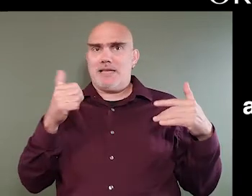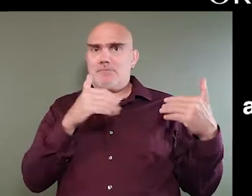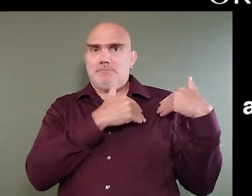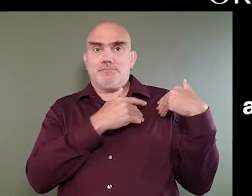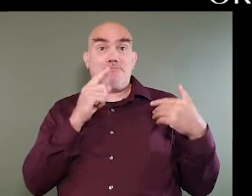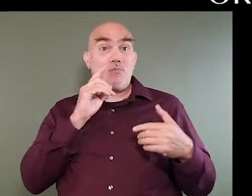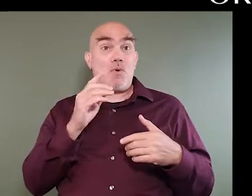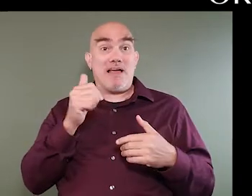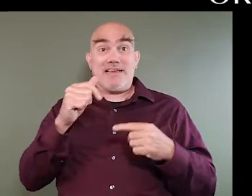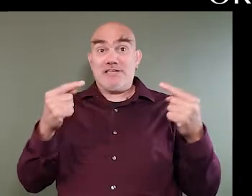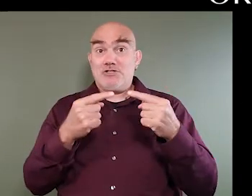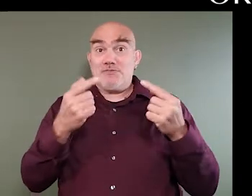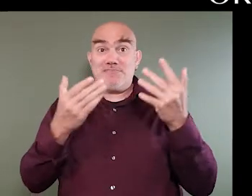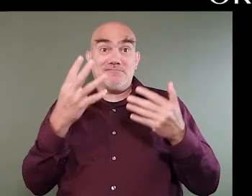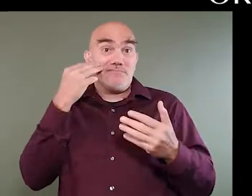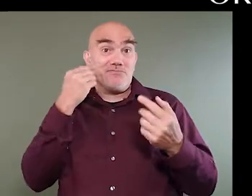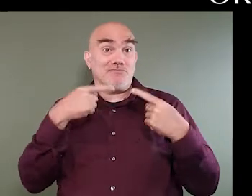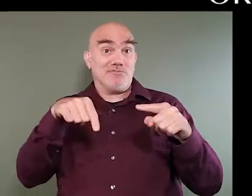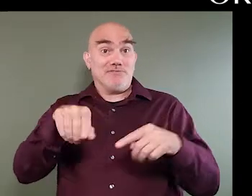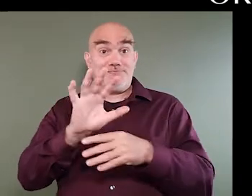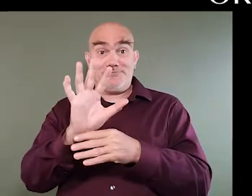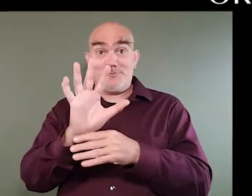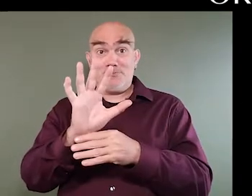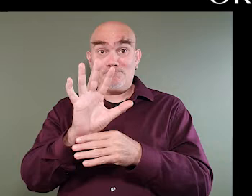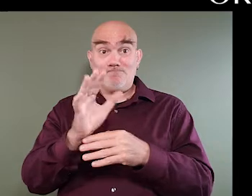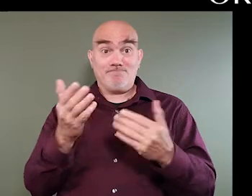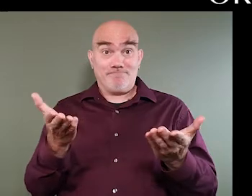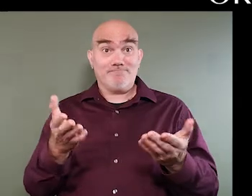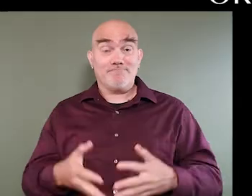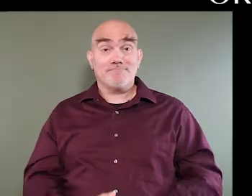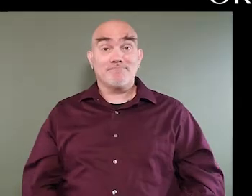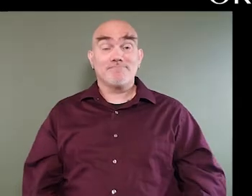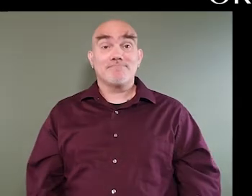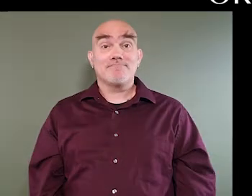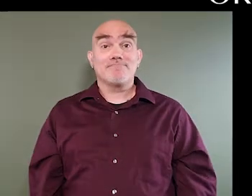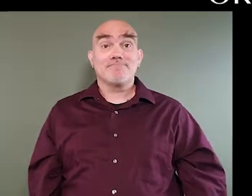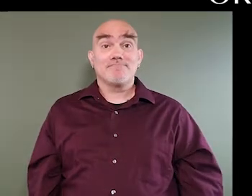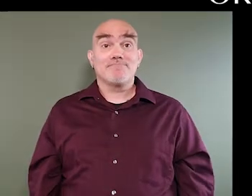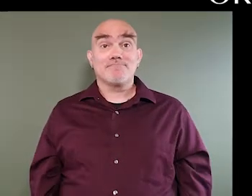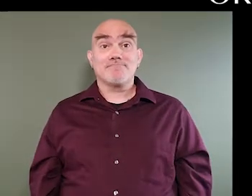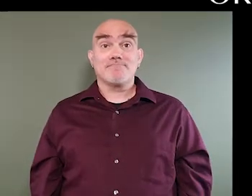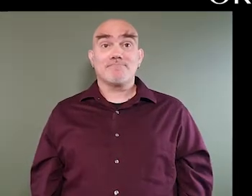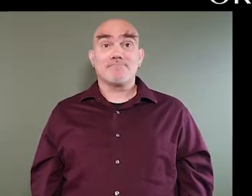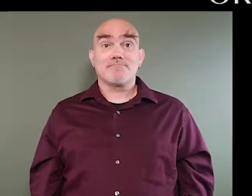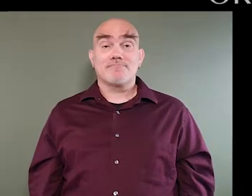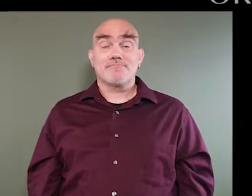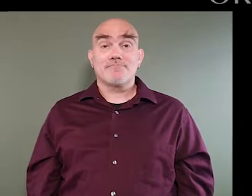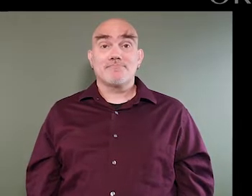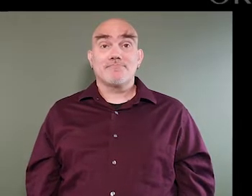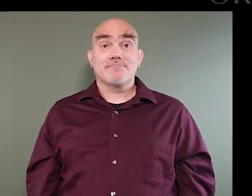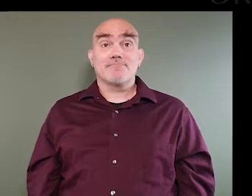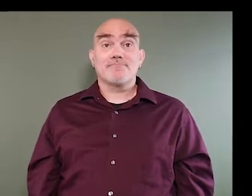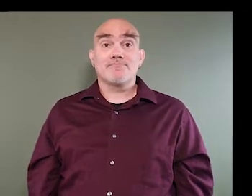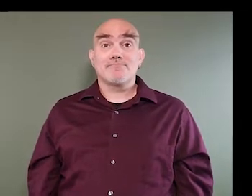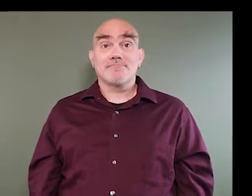be responsible or liable for any injury or harm you sustain as a result of this video.